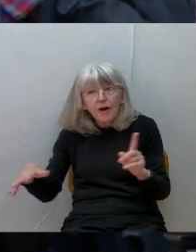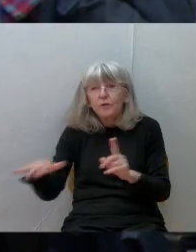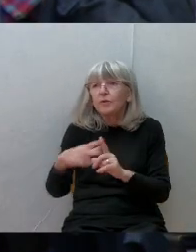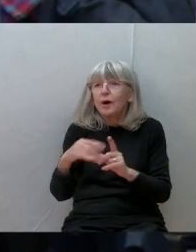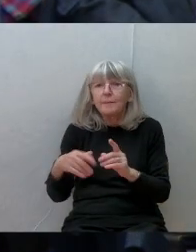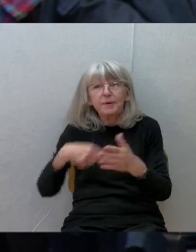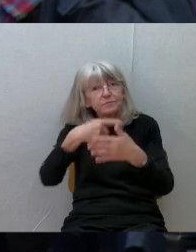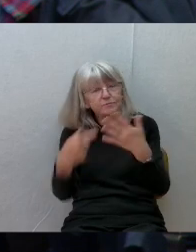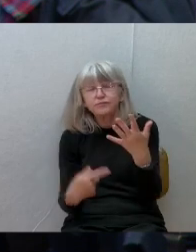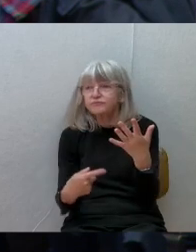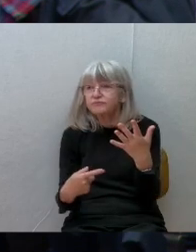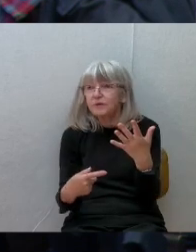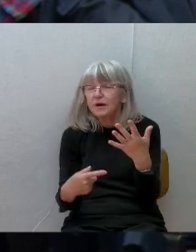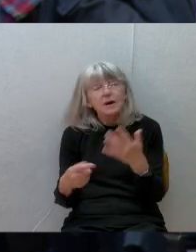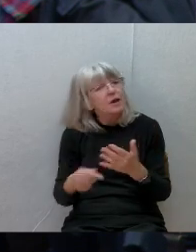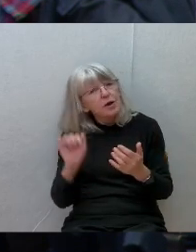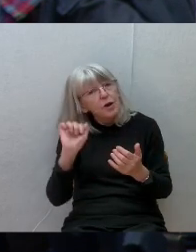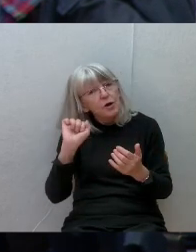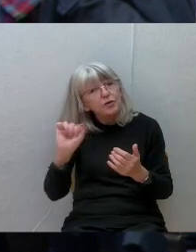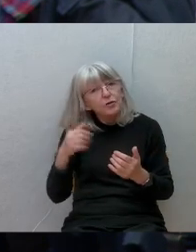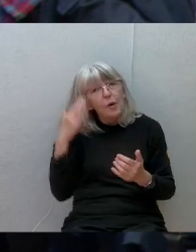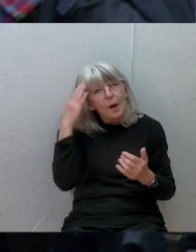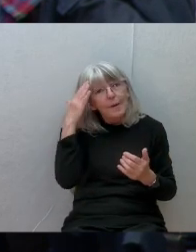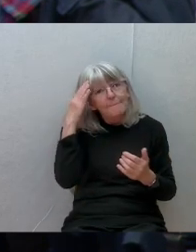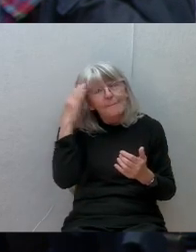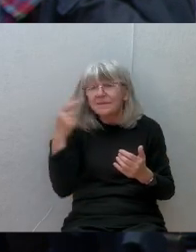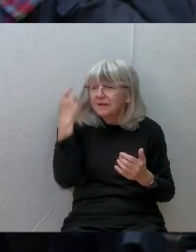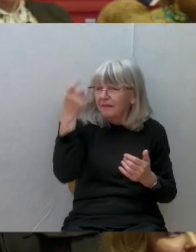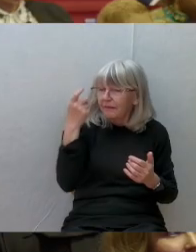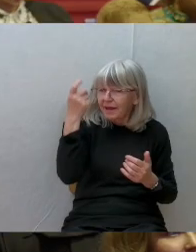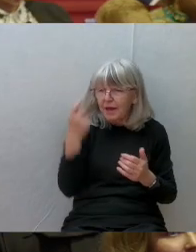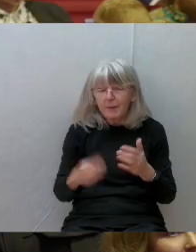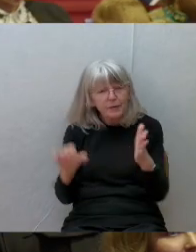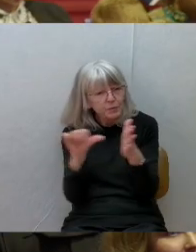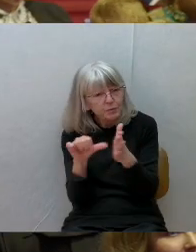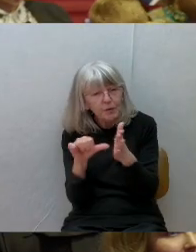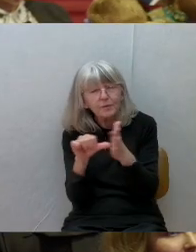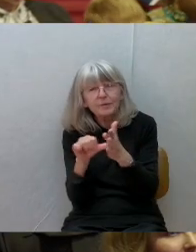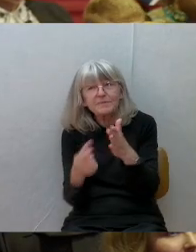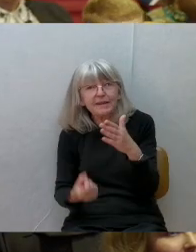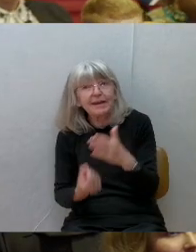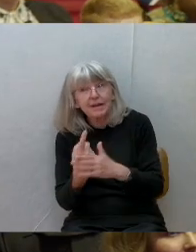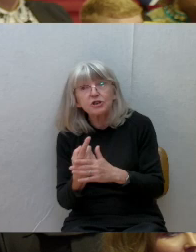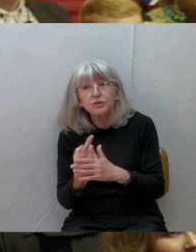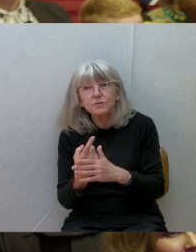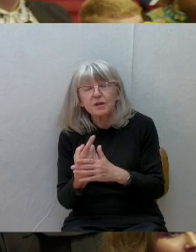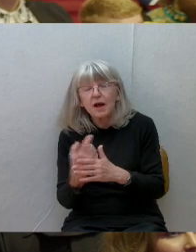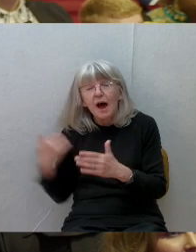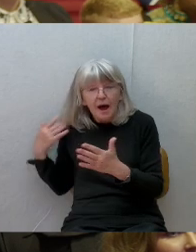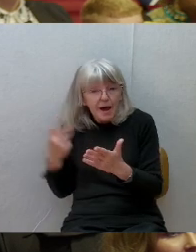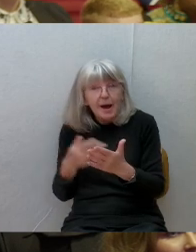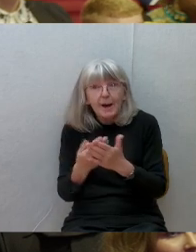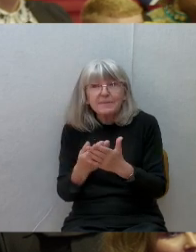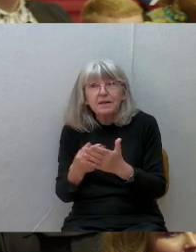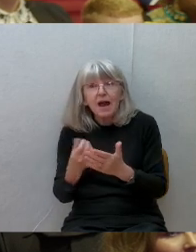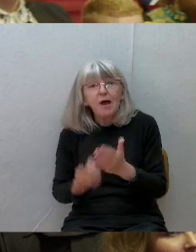put your minds to helping solve some of these big issues. You'll have gained new knowledge and skills that now